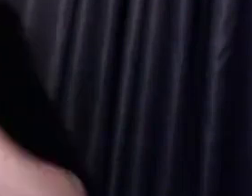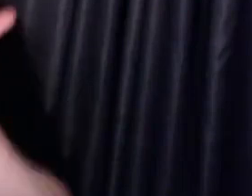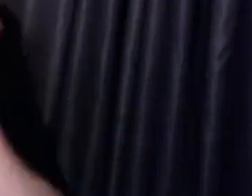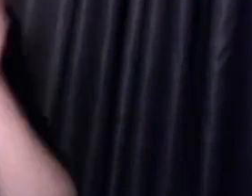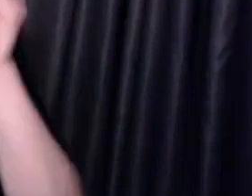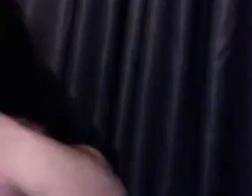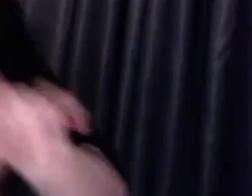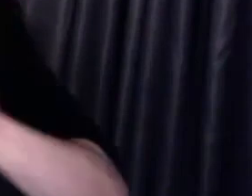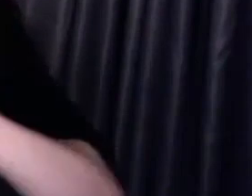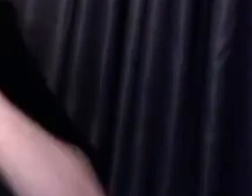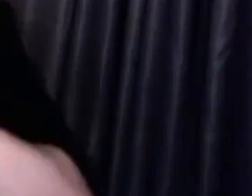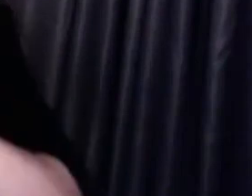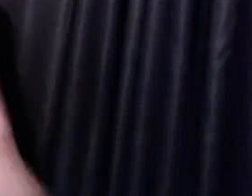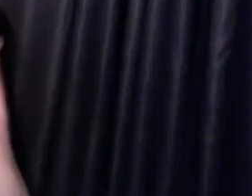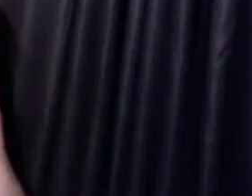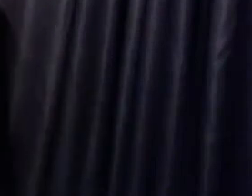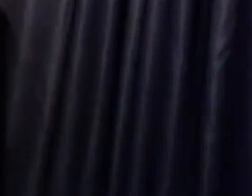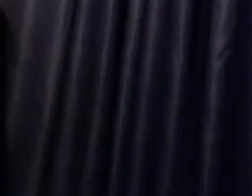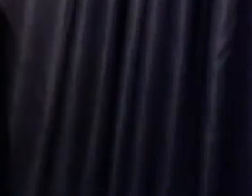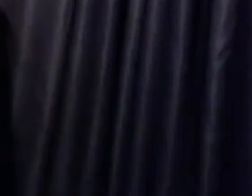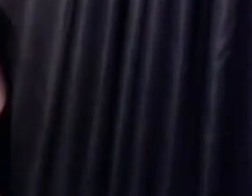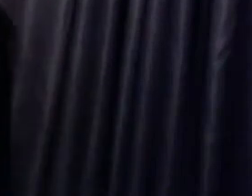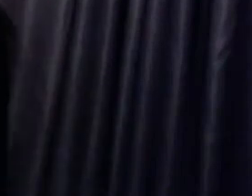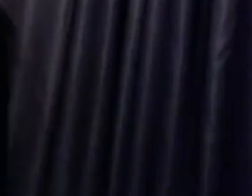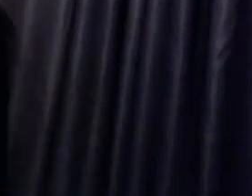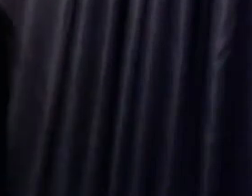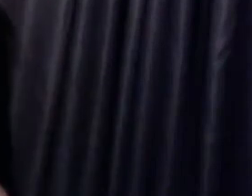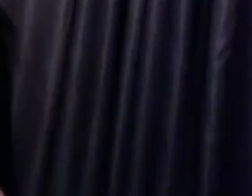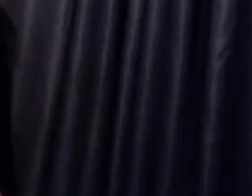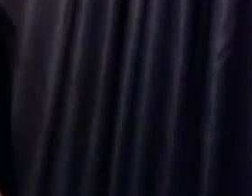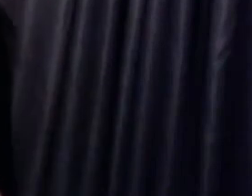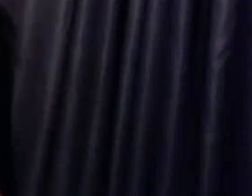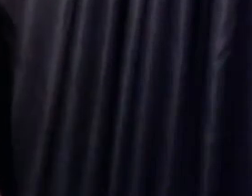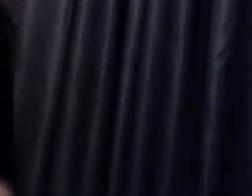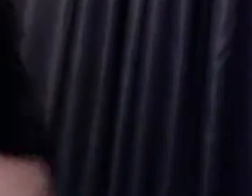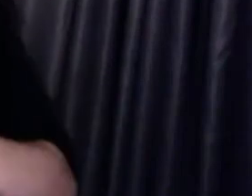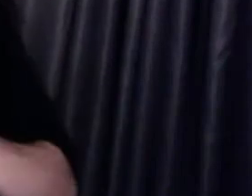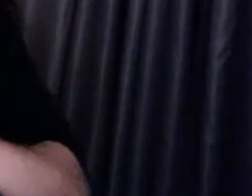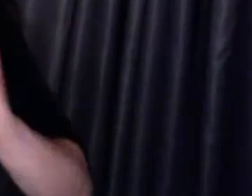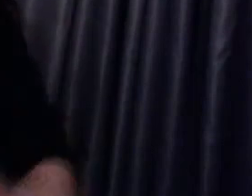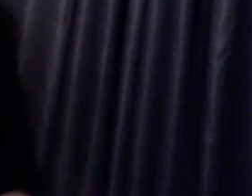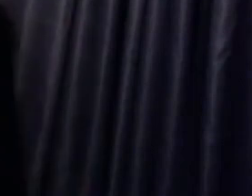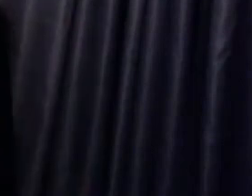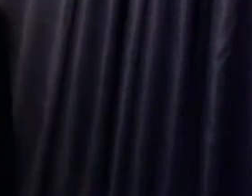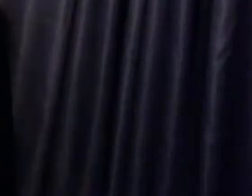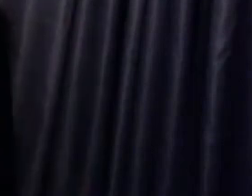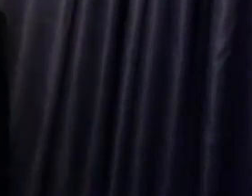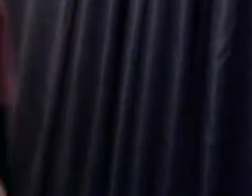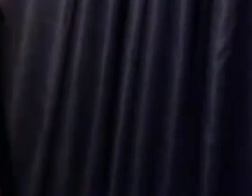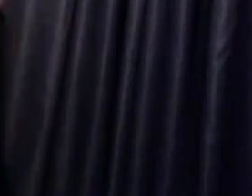kinds of mental health support, and sometimes including an in-home visit?